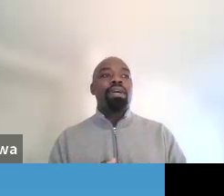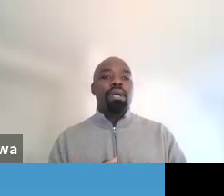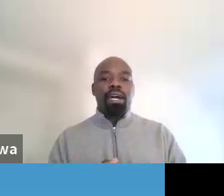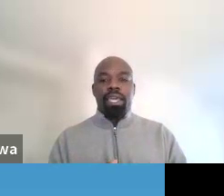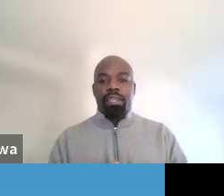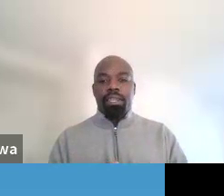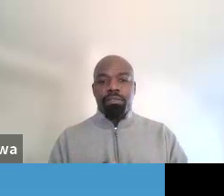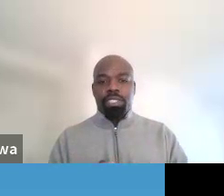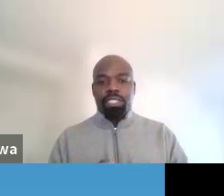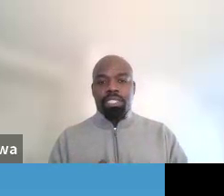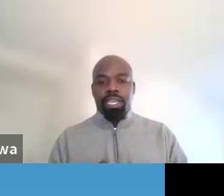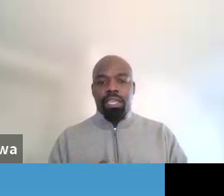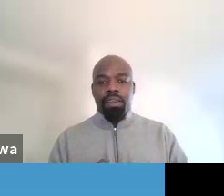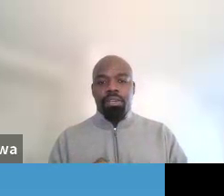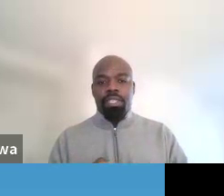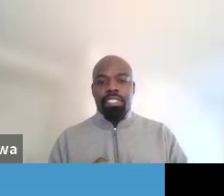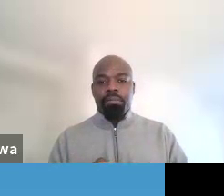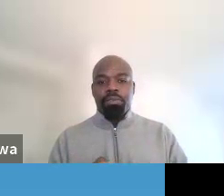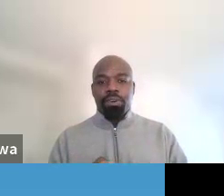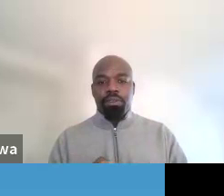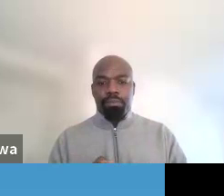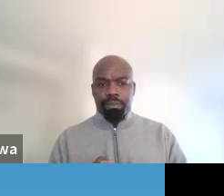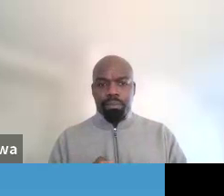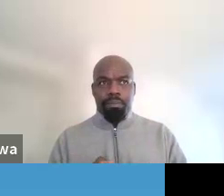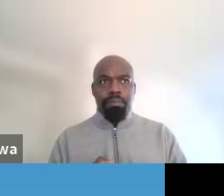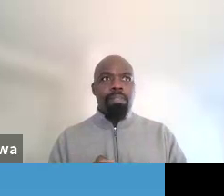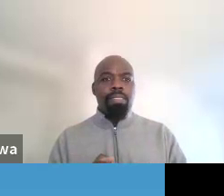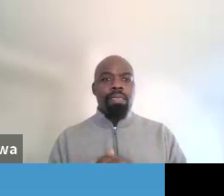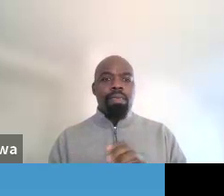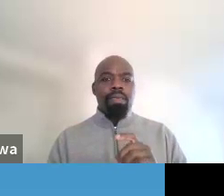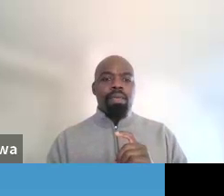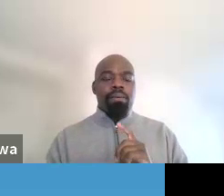makers ahead of UHC Day on December 12th.